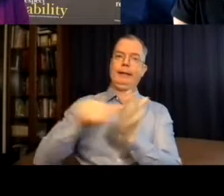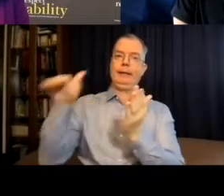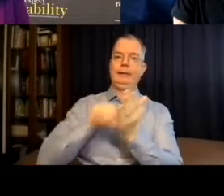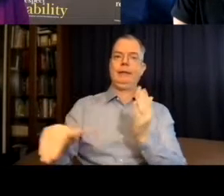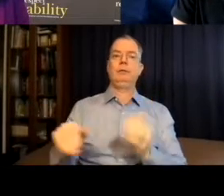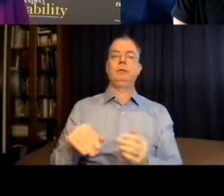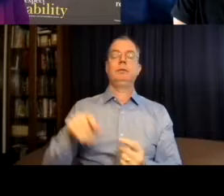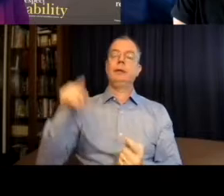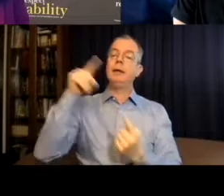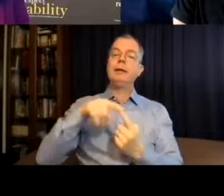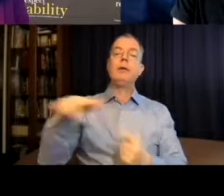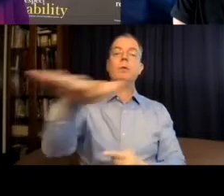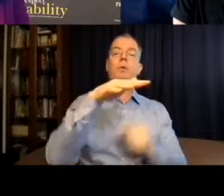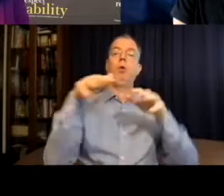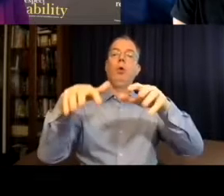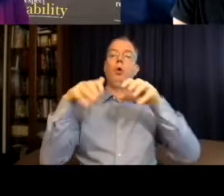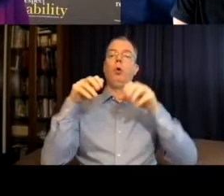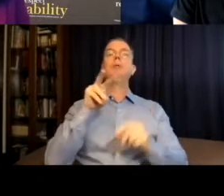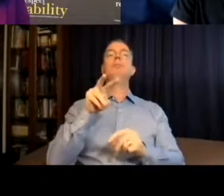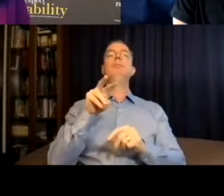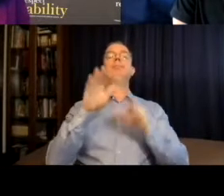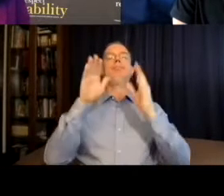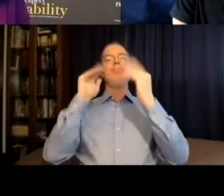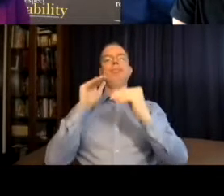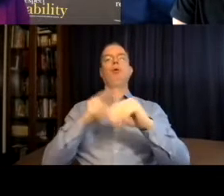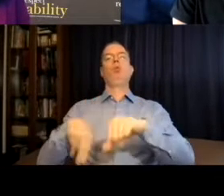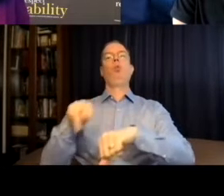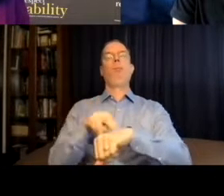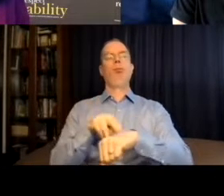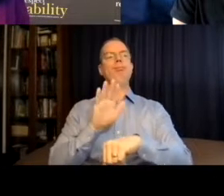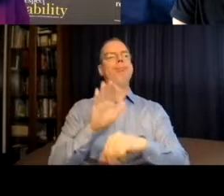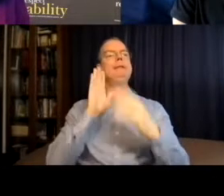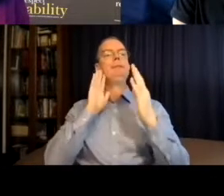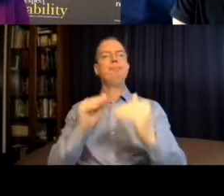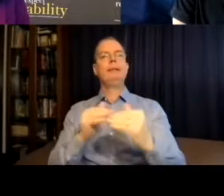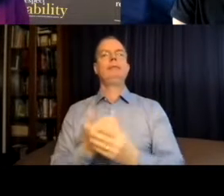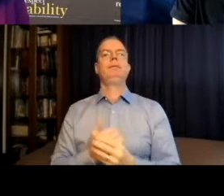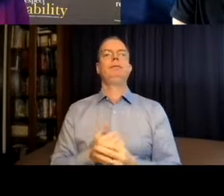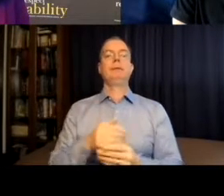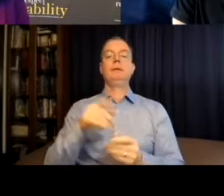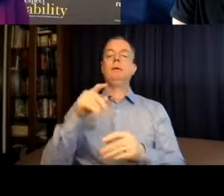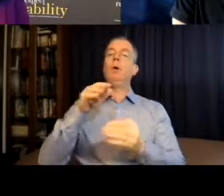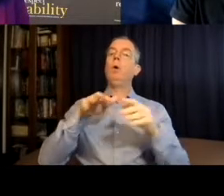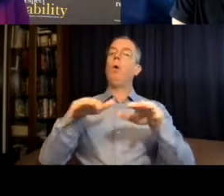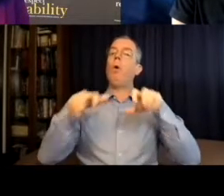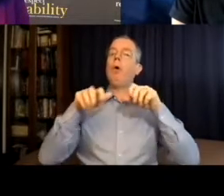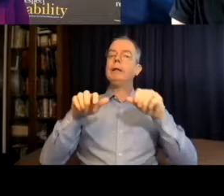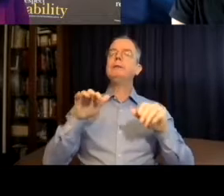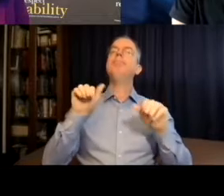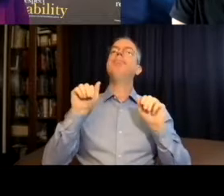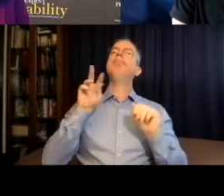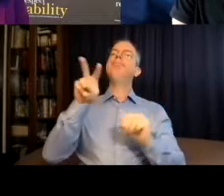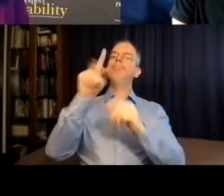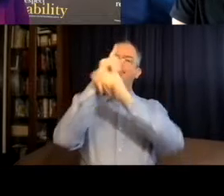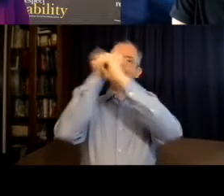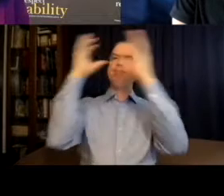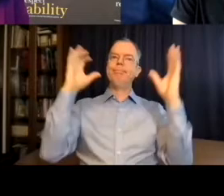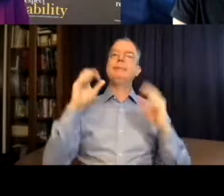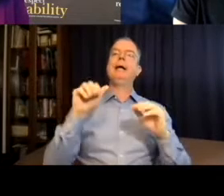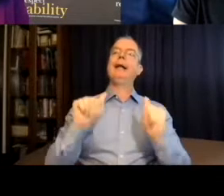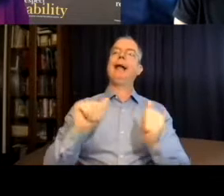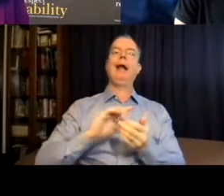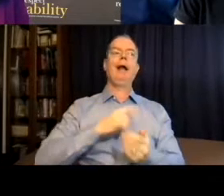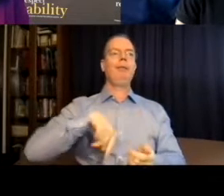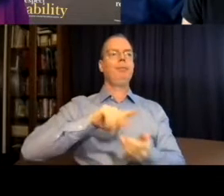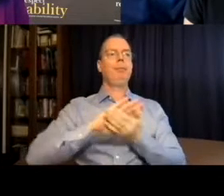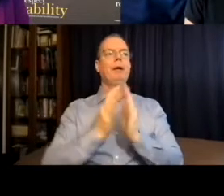over until it becomes normalized, expected, until audiences begin to see us as capable of becoming their friends, loved ones, coworkers, employees,